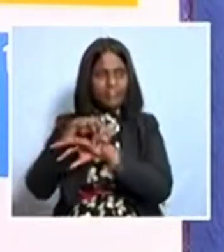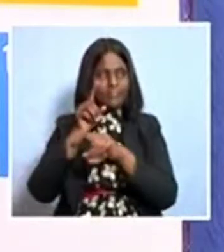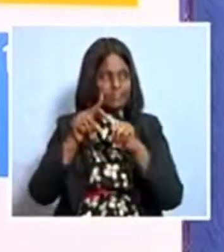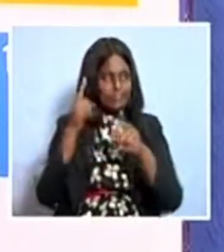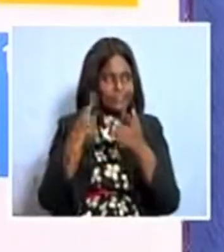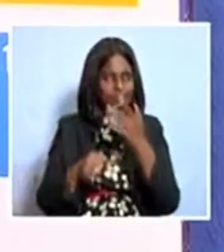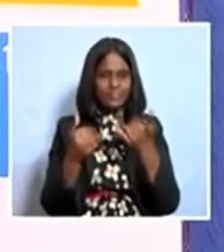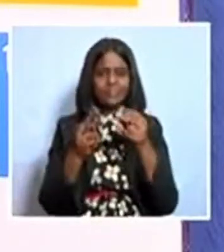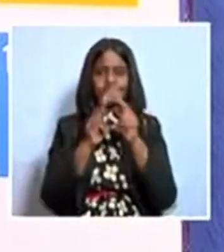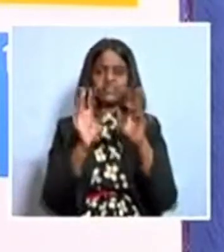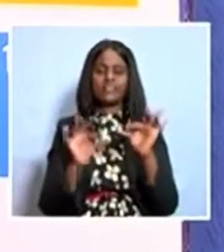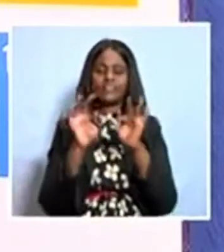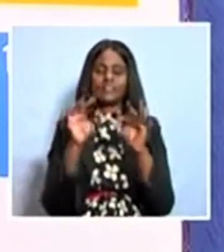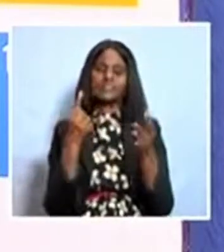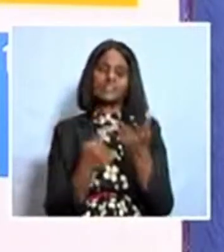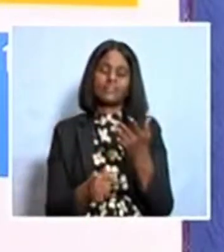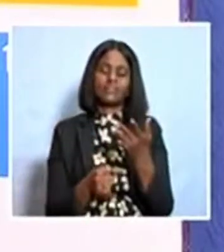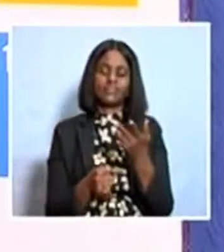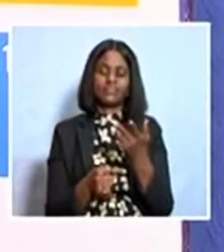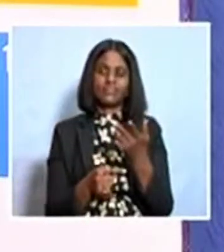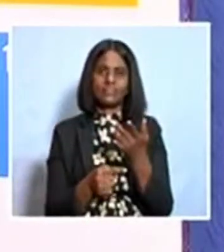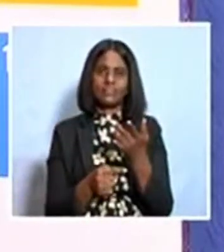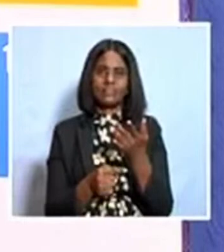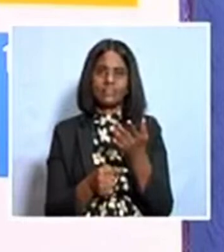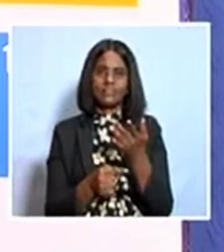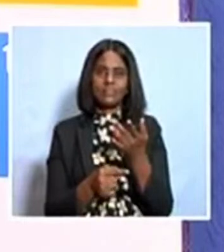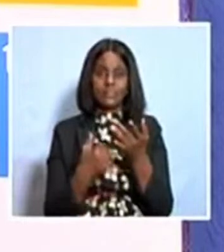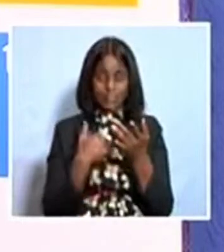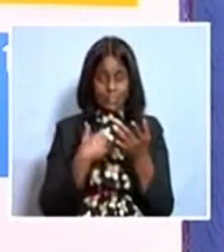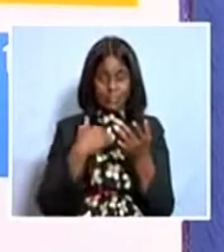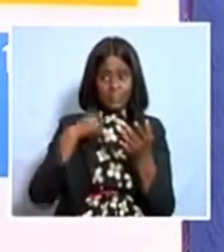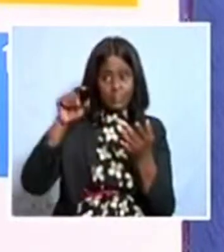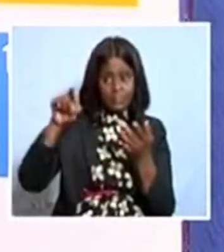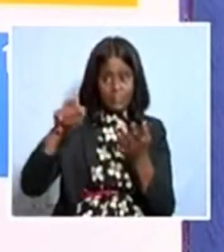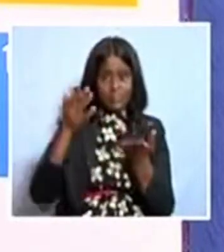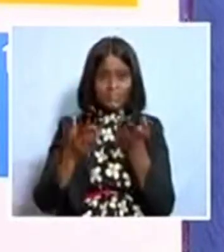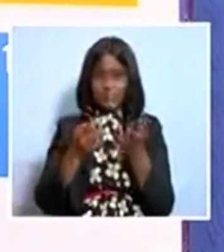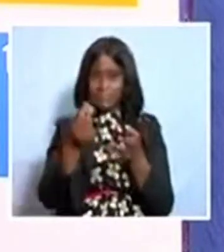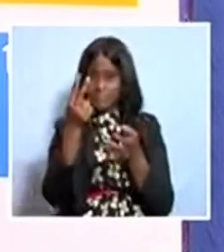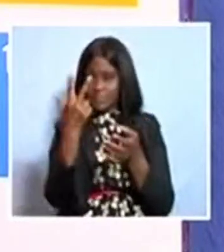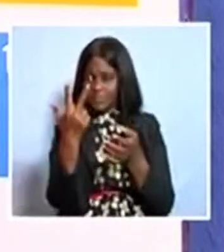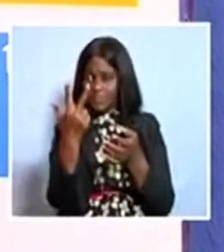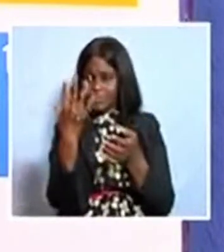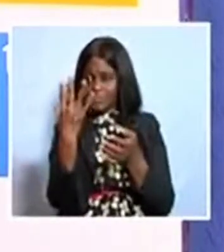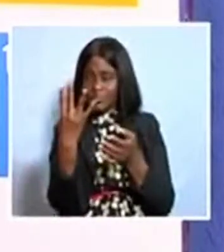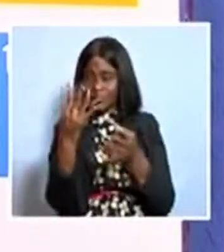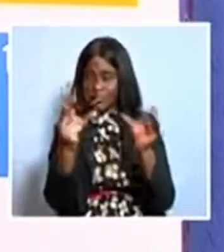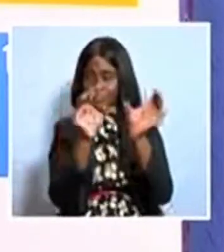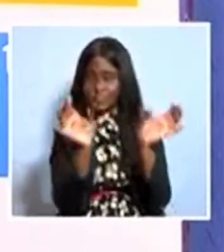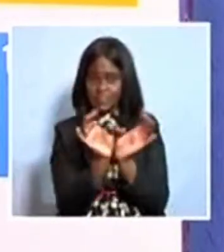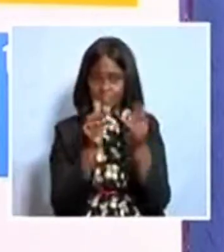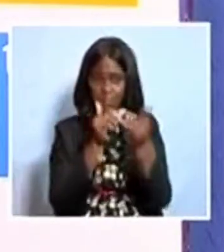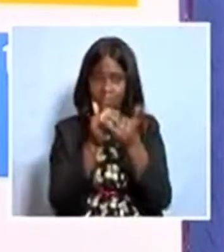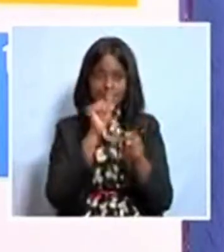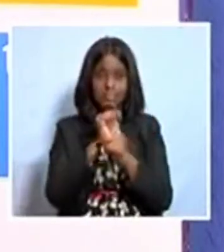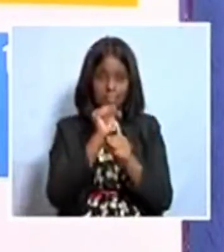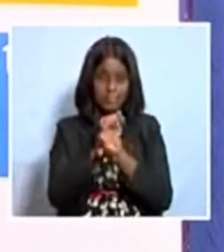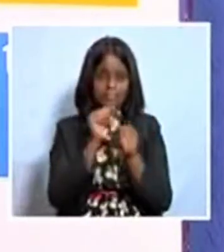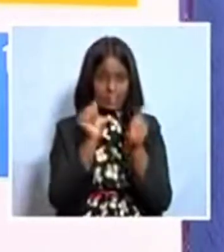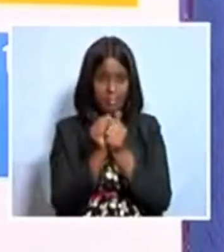what is cardinal is there's need for maybe 2, 3, 4 constituencies that are close to each other to partner